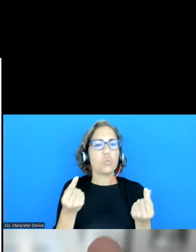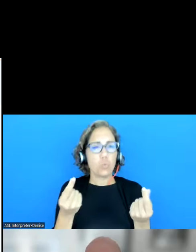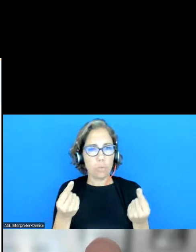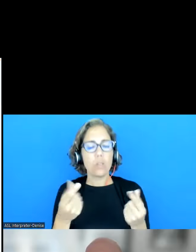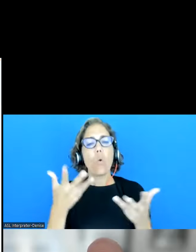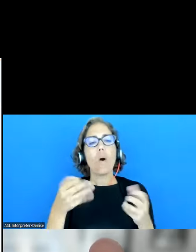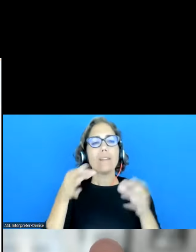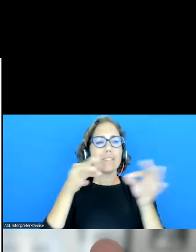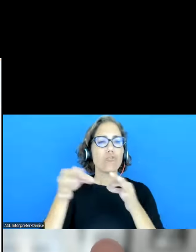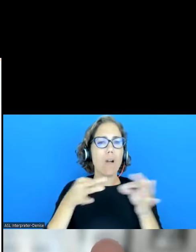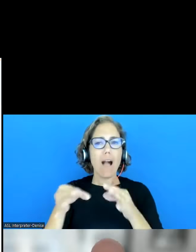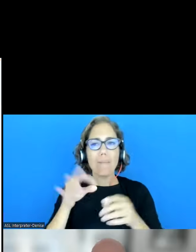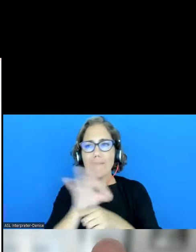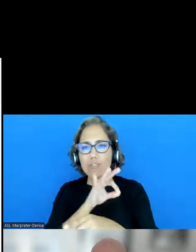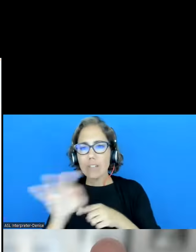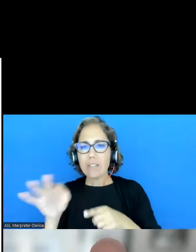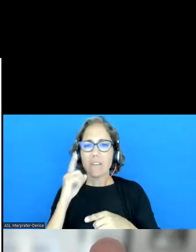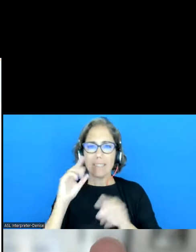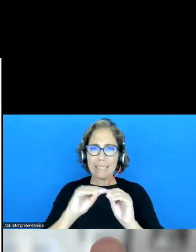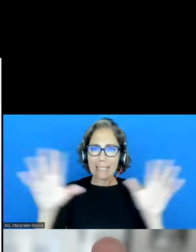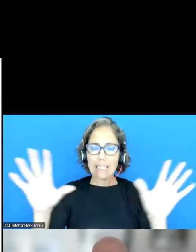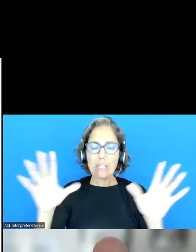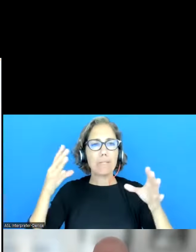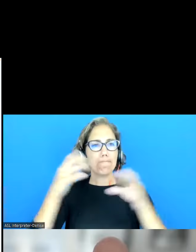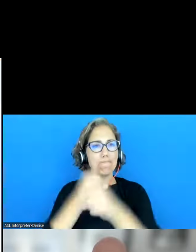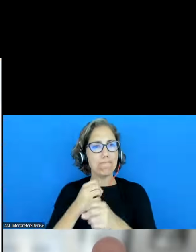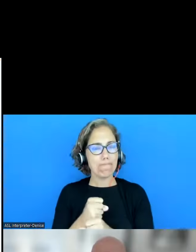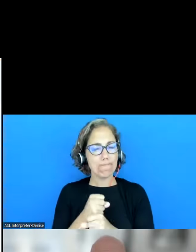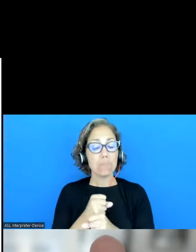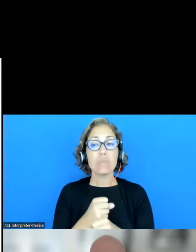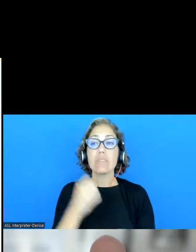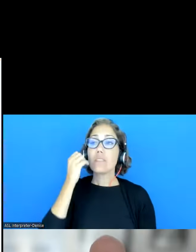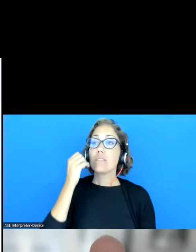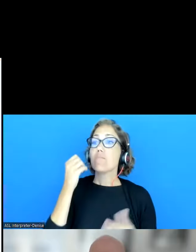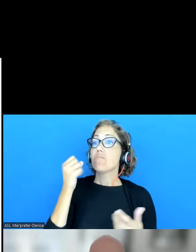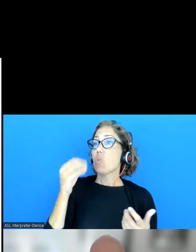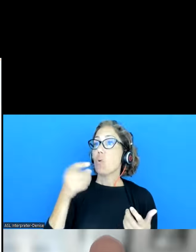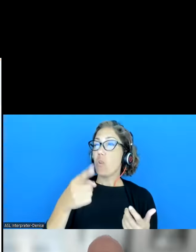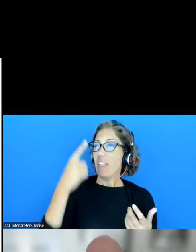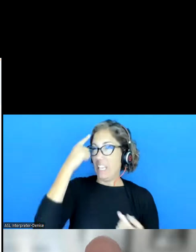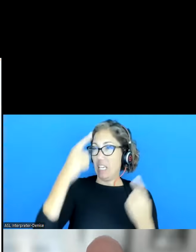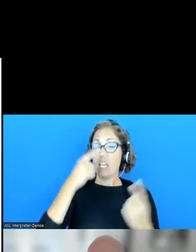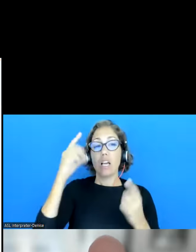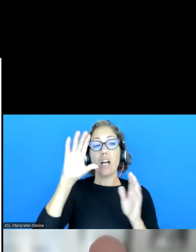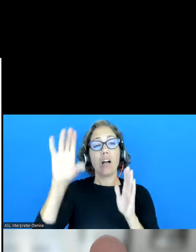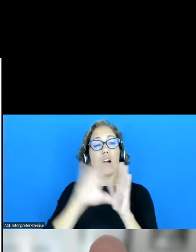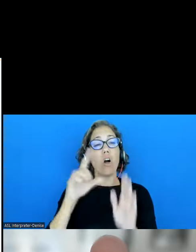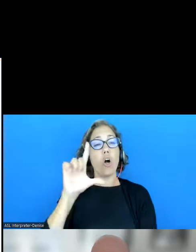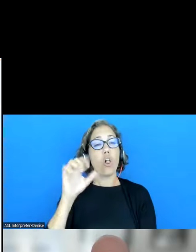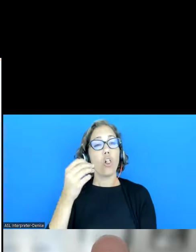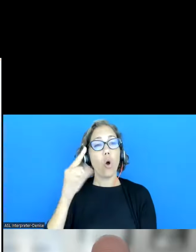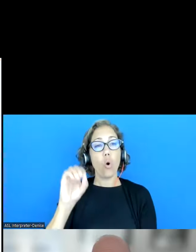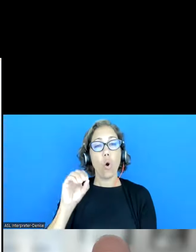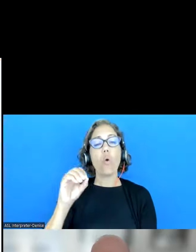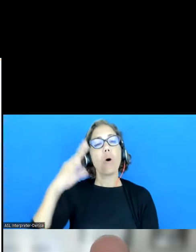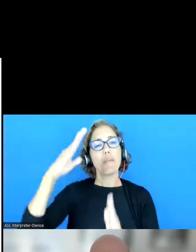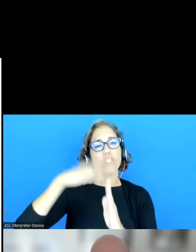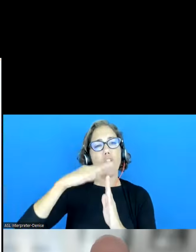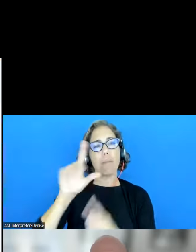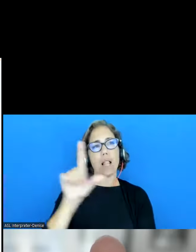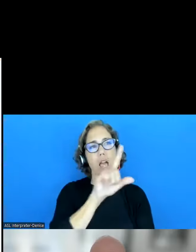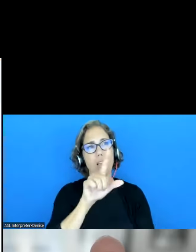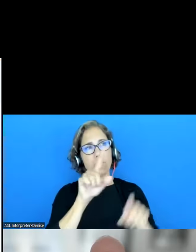functionalities in very clear and concise ways. So if you're thinking about a logo that's going to sit up at the top left of the screen, the